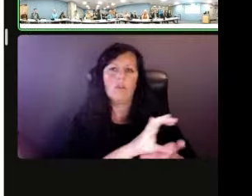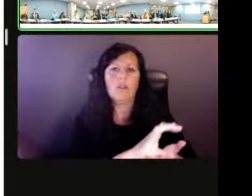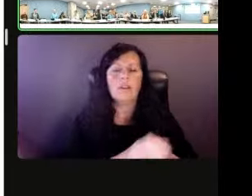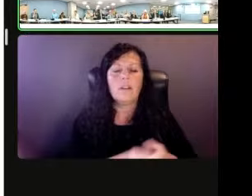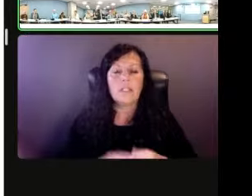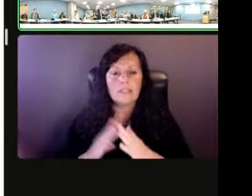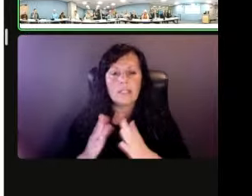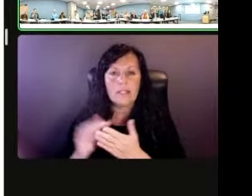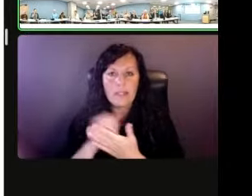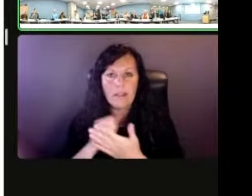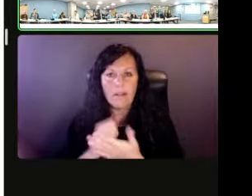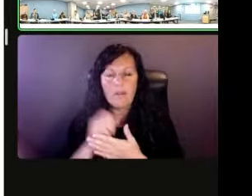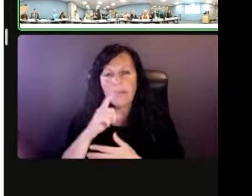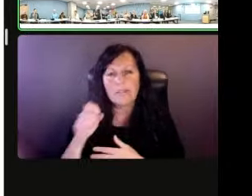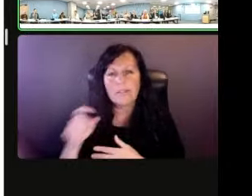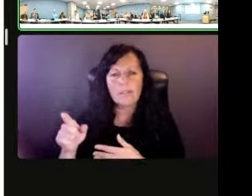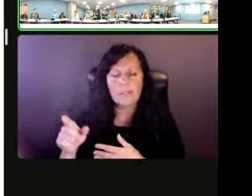receive